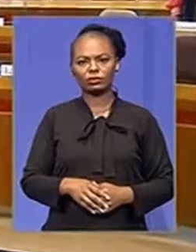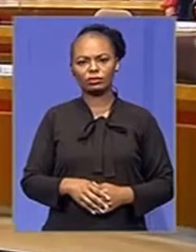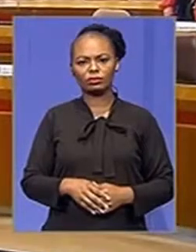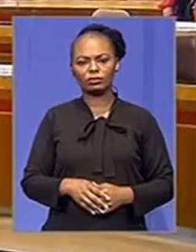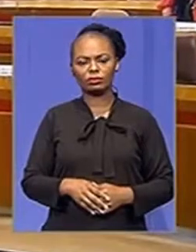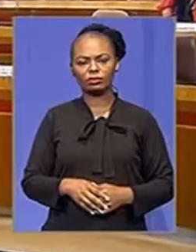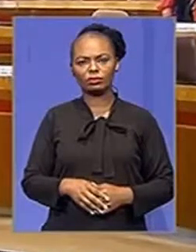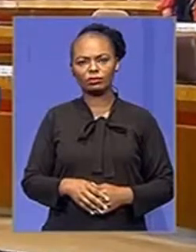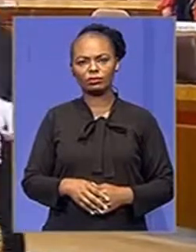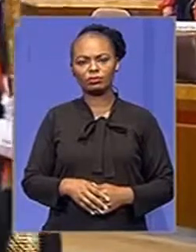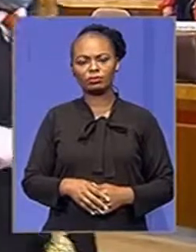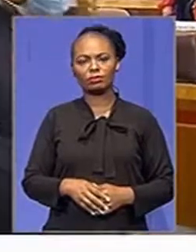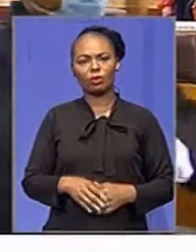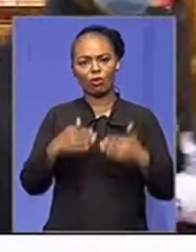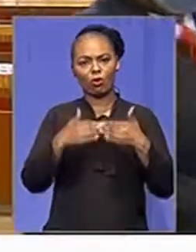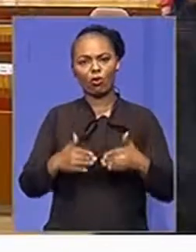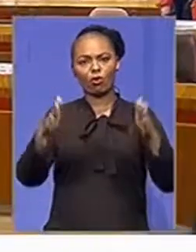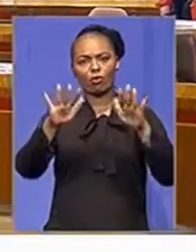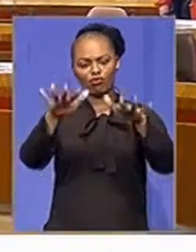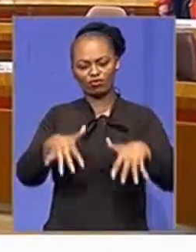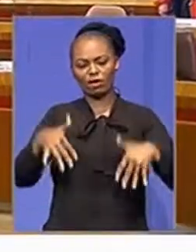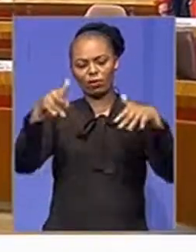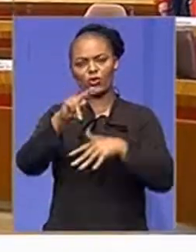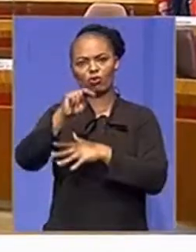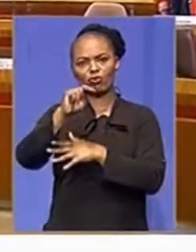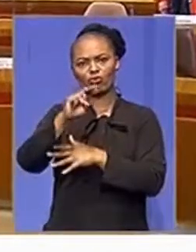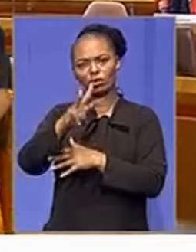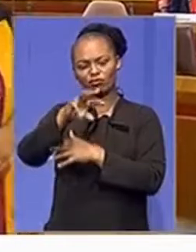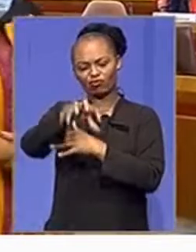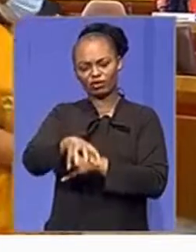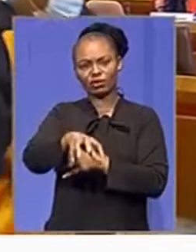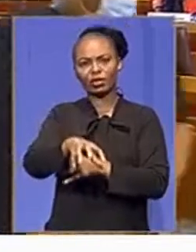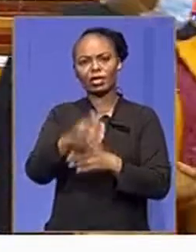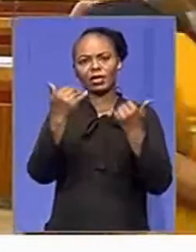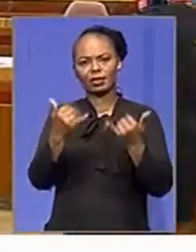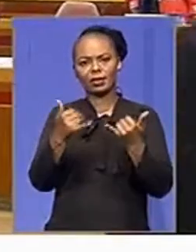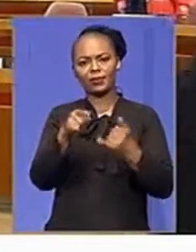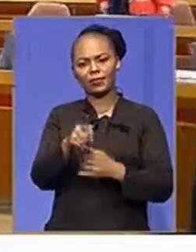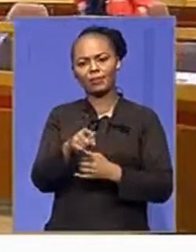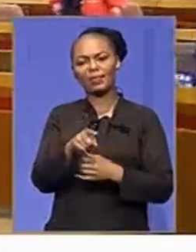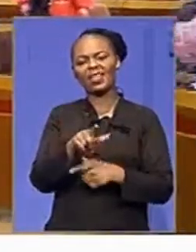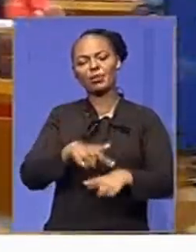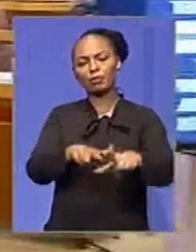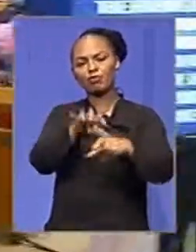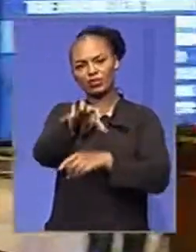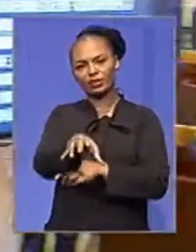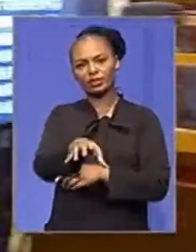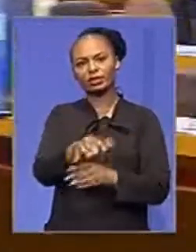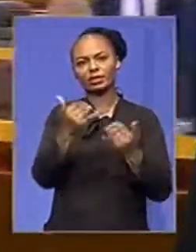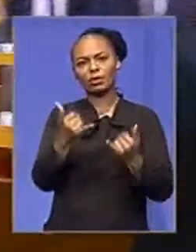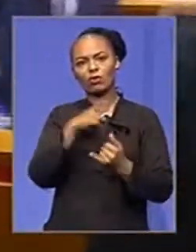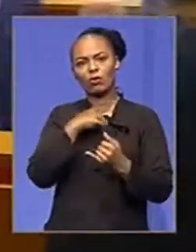Ye ke polelokgolo ya pulo ya province yeo e fapanego le ya mengwageng ya go feta. Shedi e be beilwe go ditlamorago tša